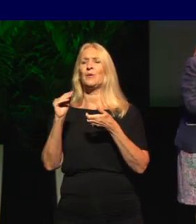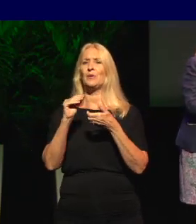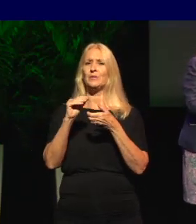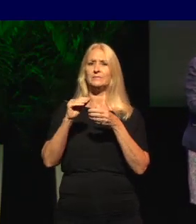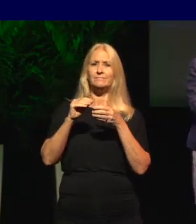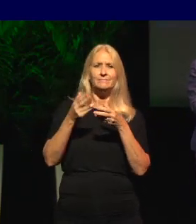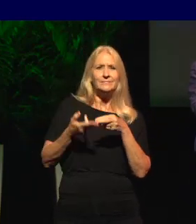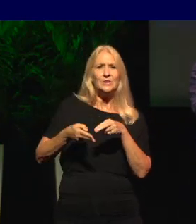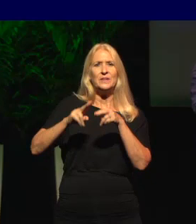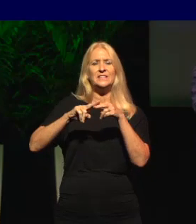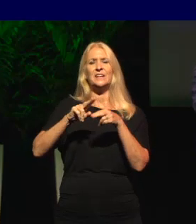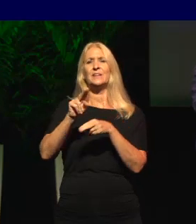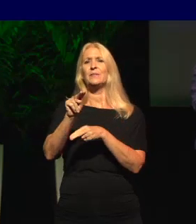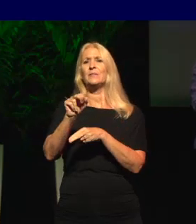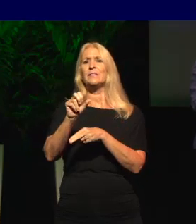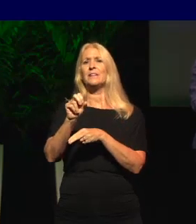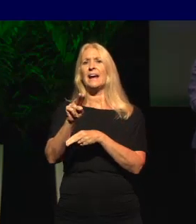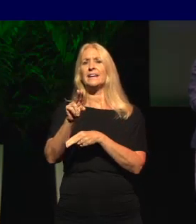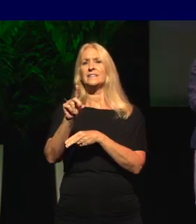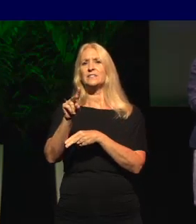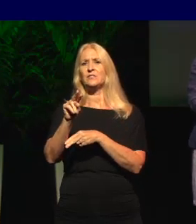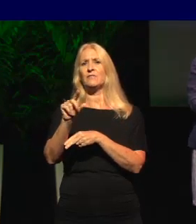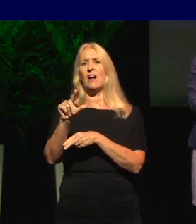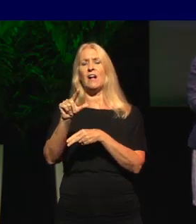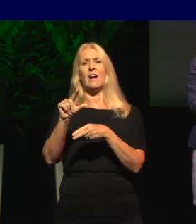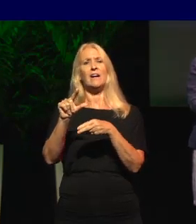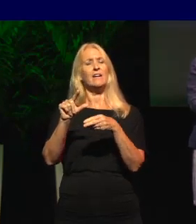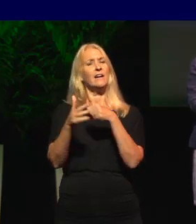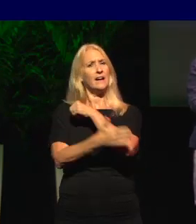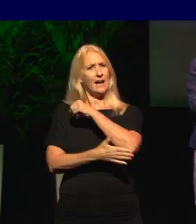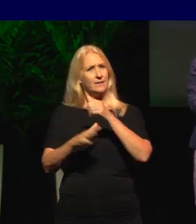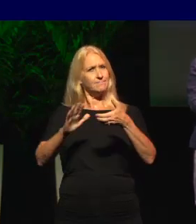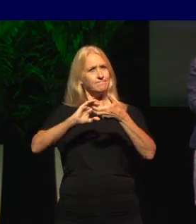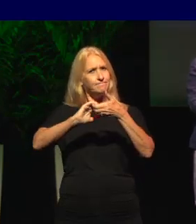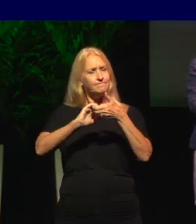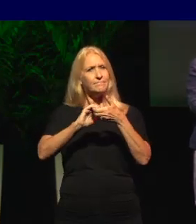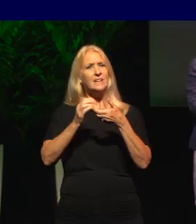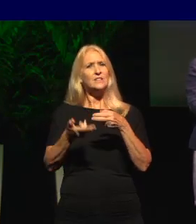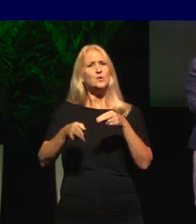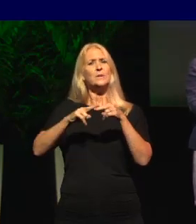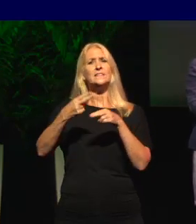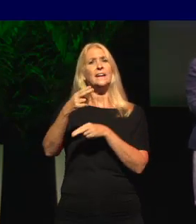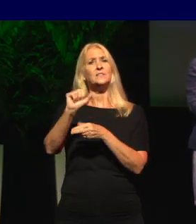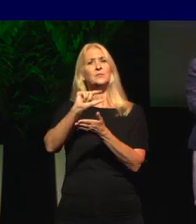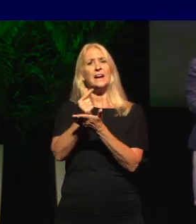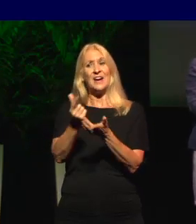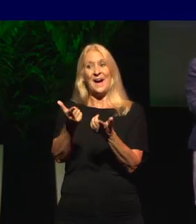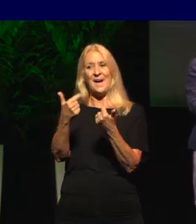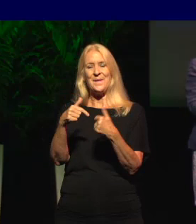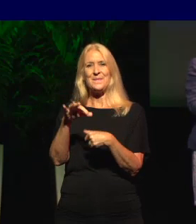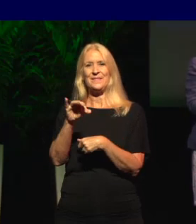building on our partnerships with Nassau and Duval counties to increase matriculation of high school graduates to FSCJ.